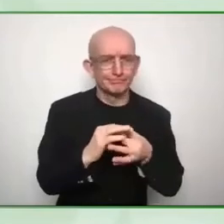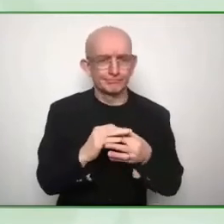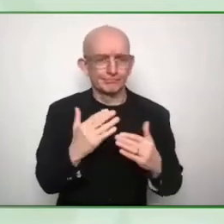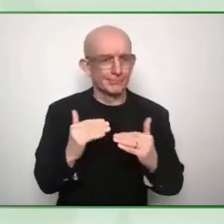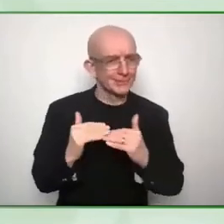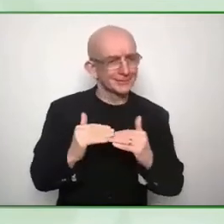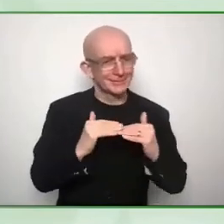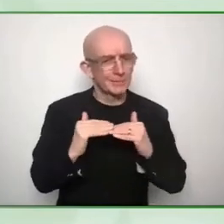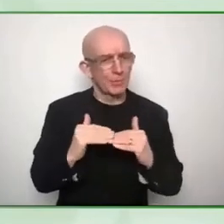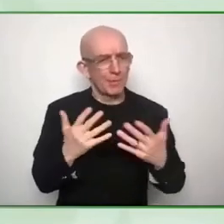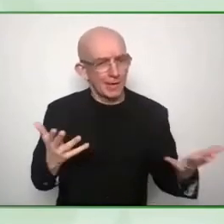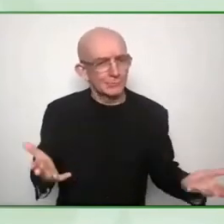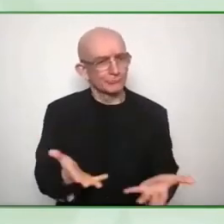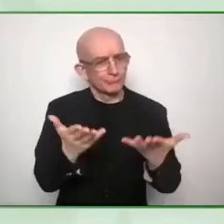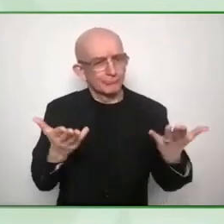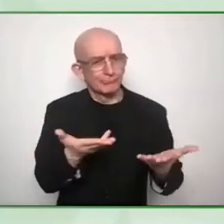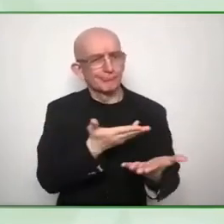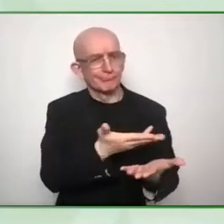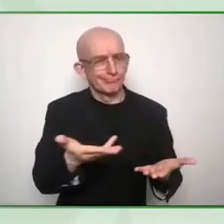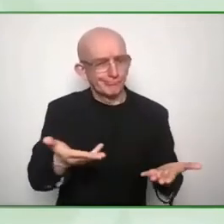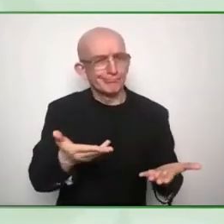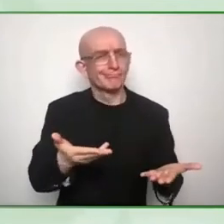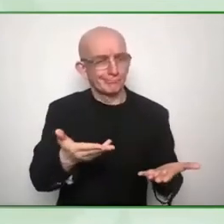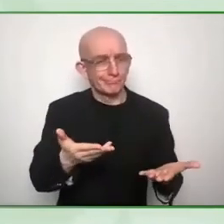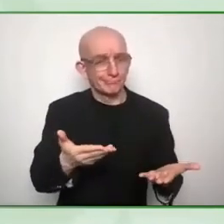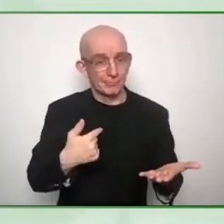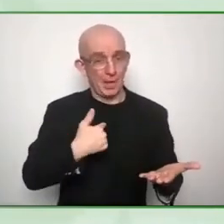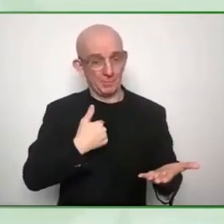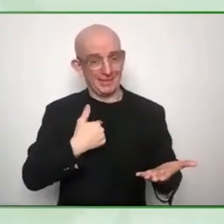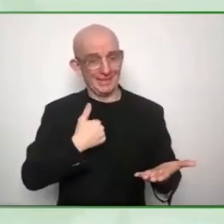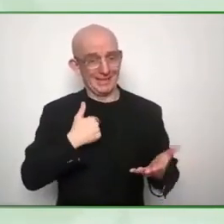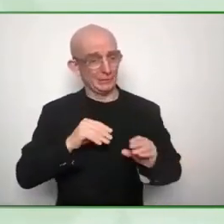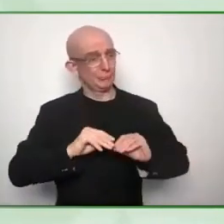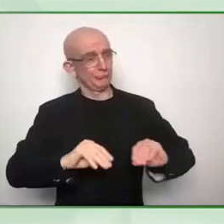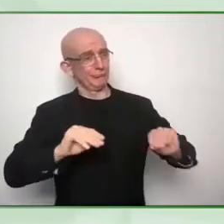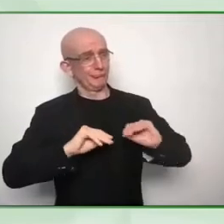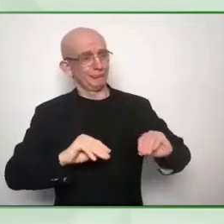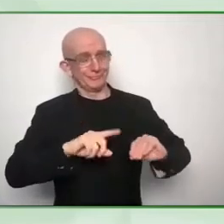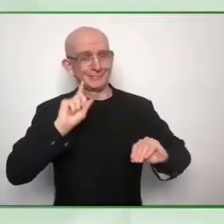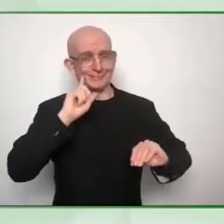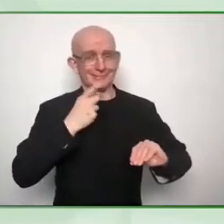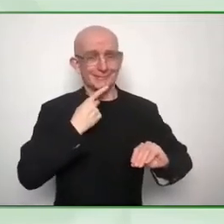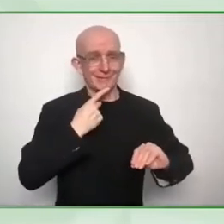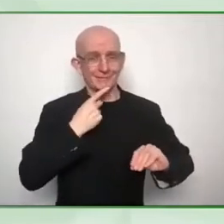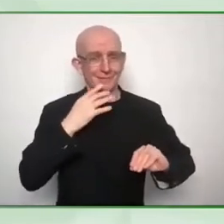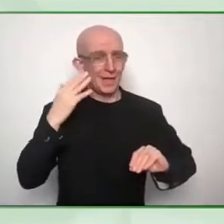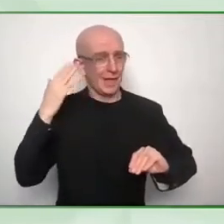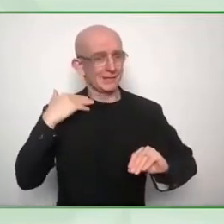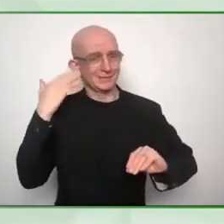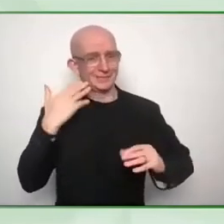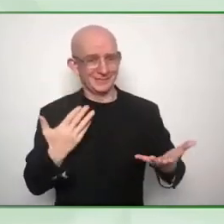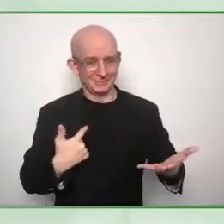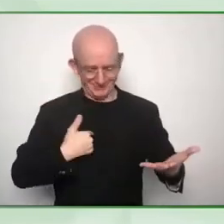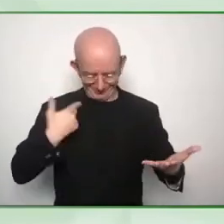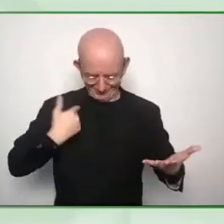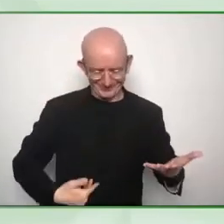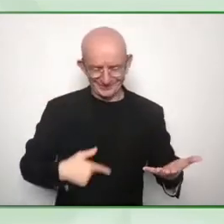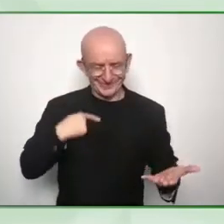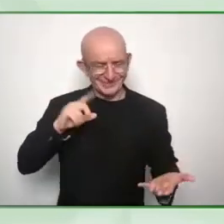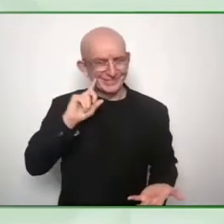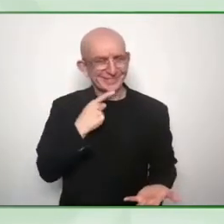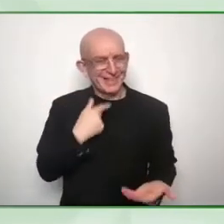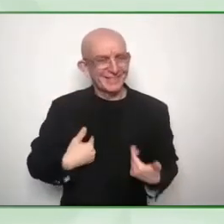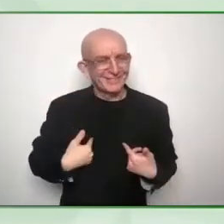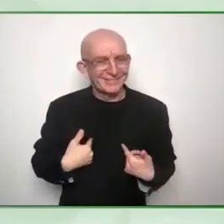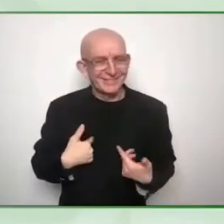that we have the right people at the table doing those kinds of work for us. Great. Thank you very much indeed, Amy.